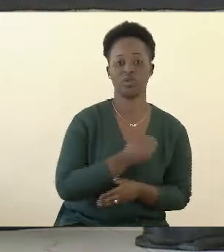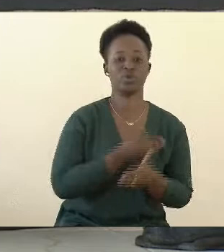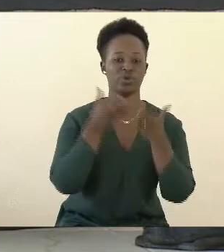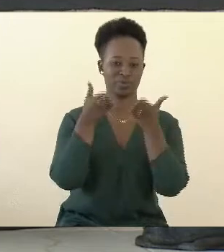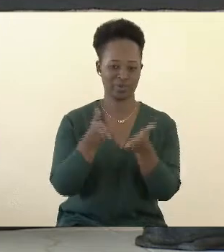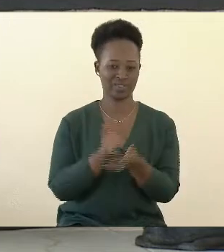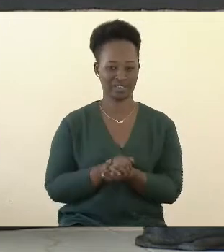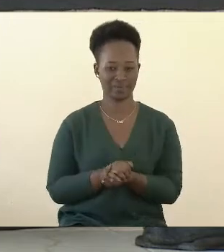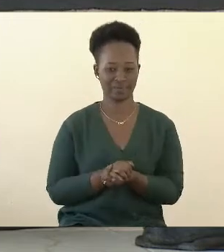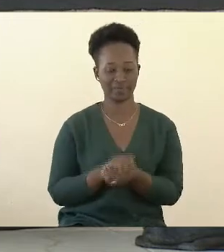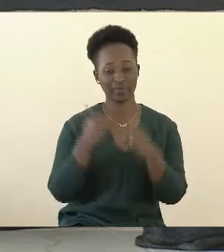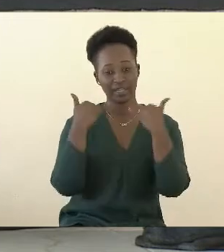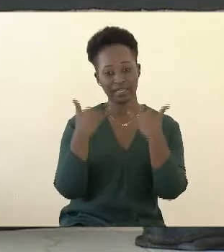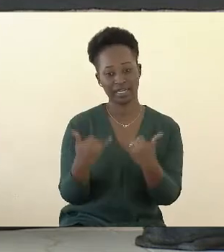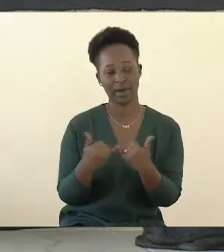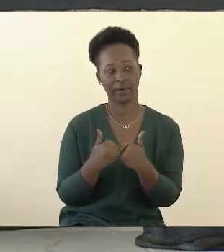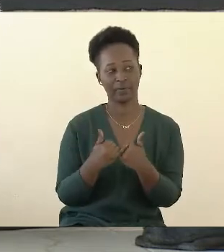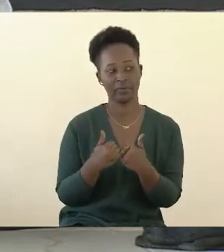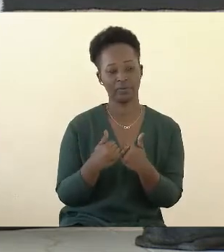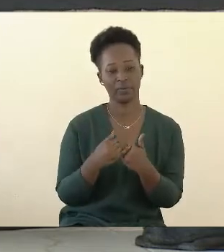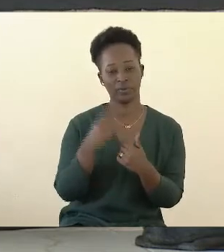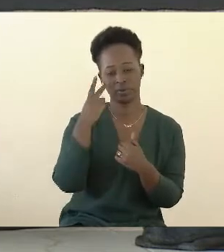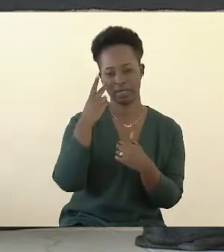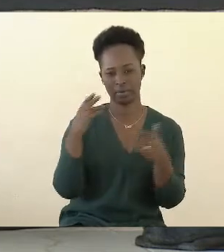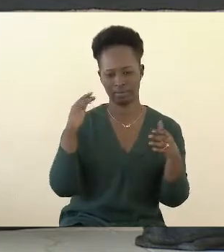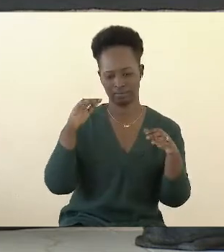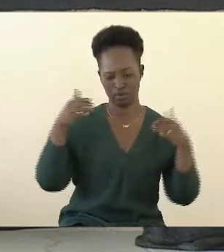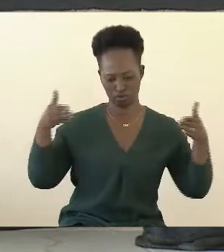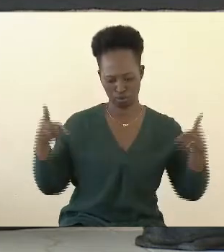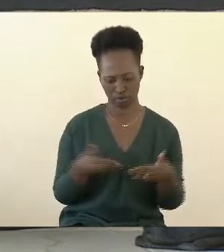Let's go through, make an introduction of the lesson.